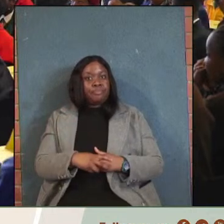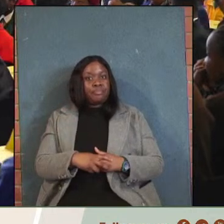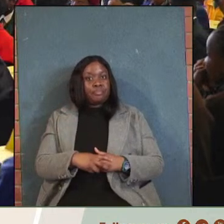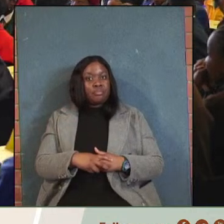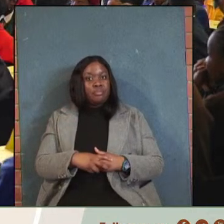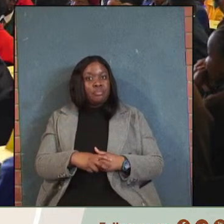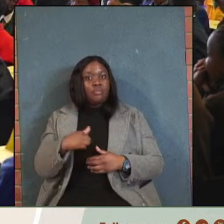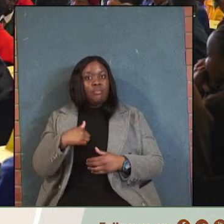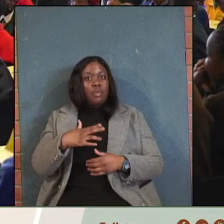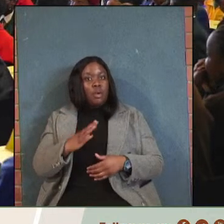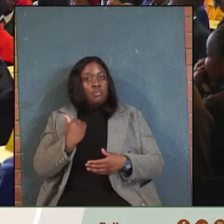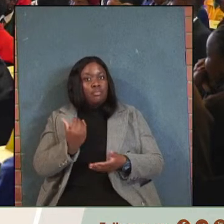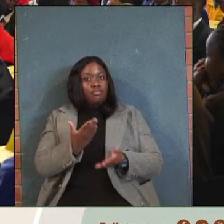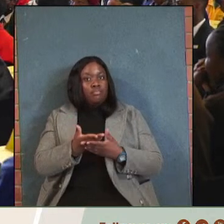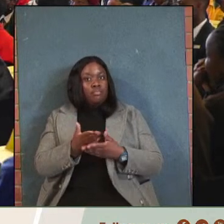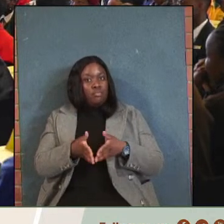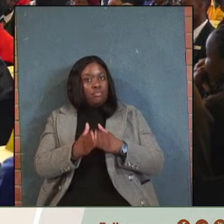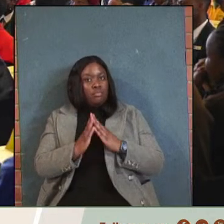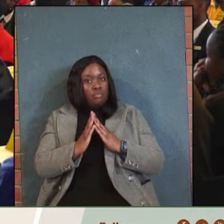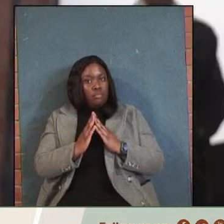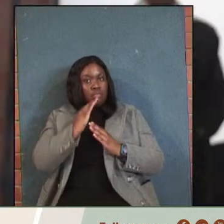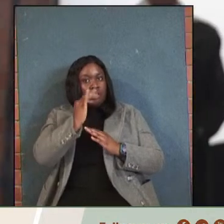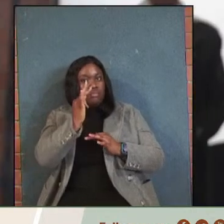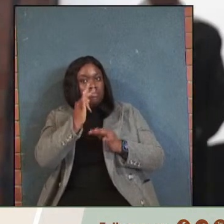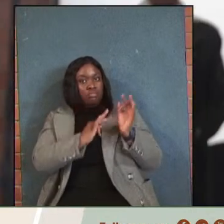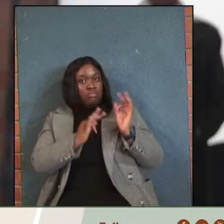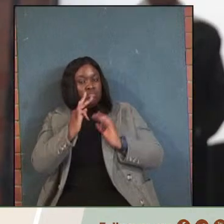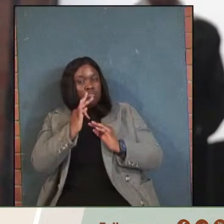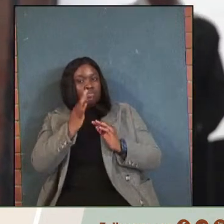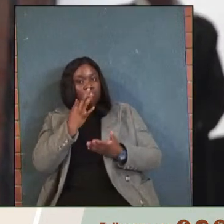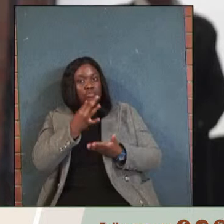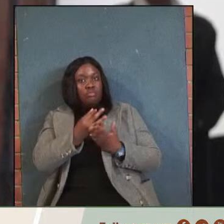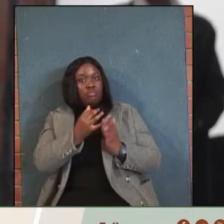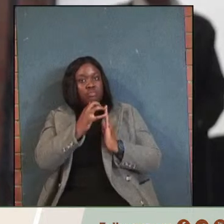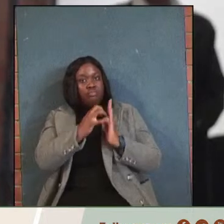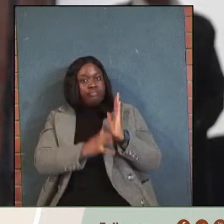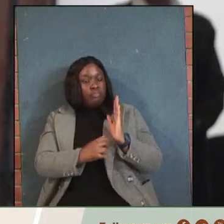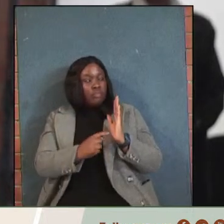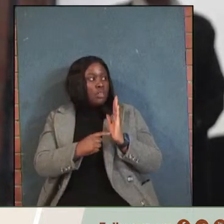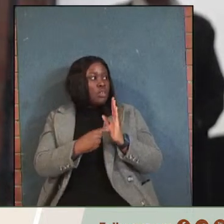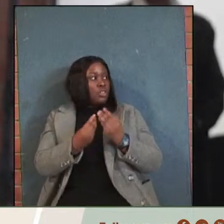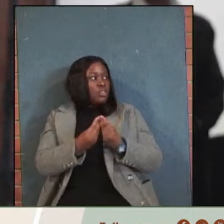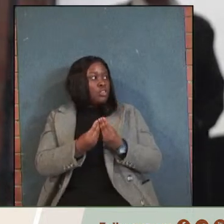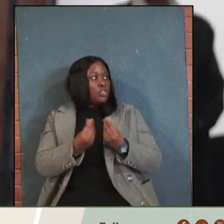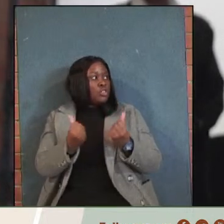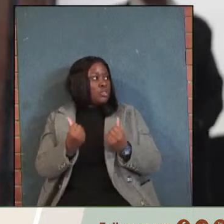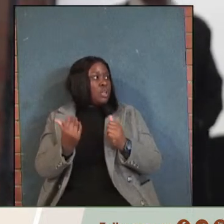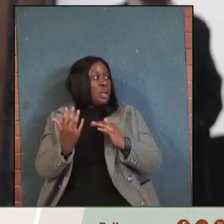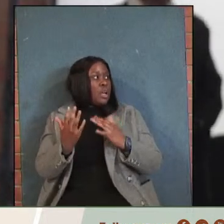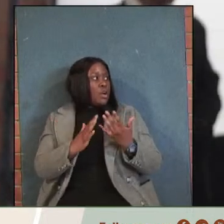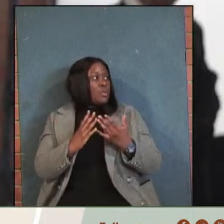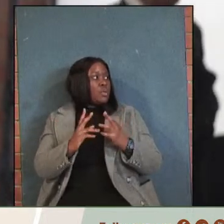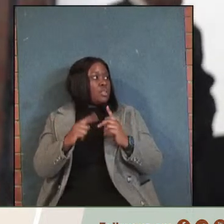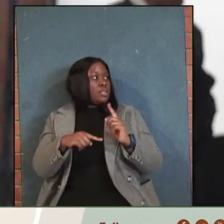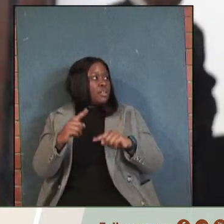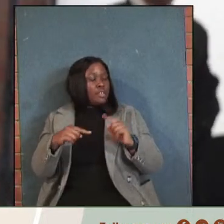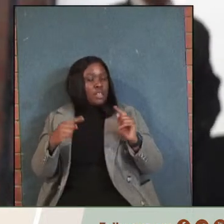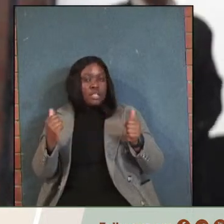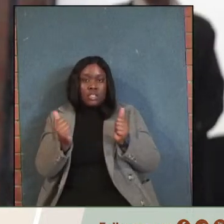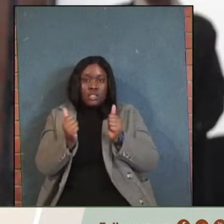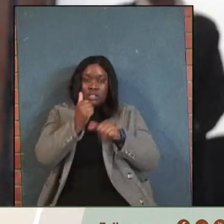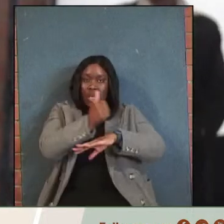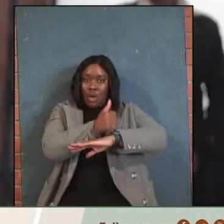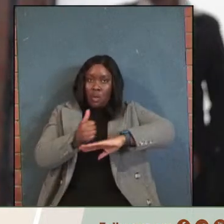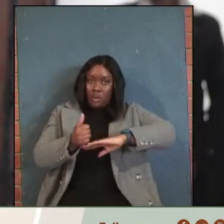my request that you further indulge the House on a proposal to address how do various stakeholders come together to